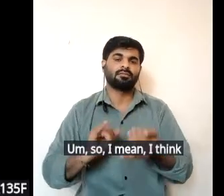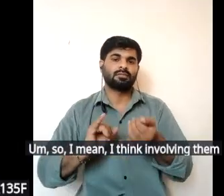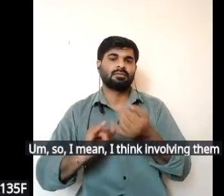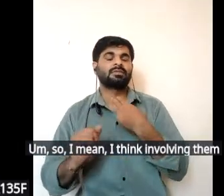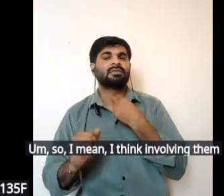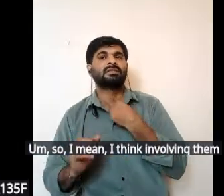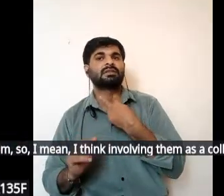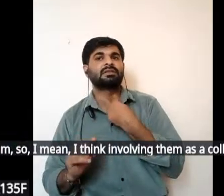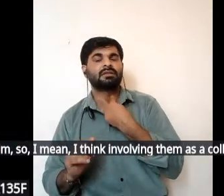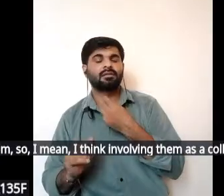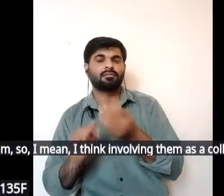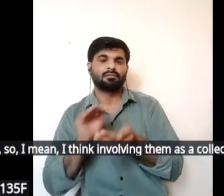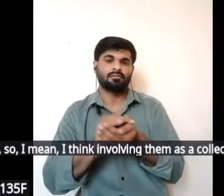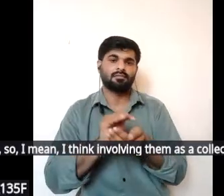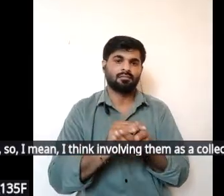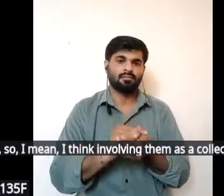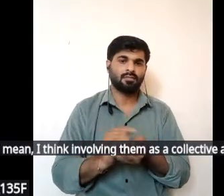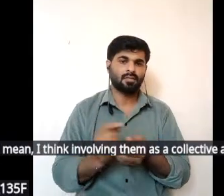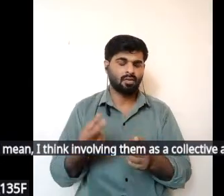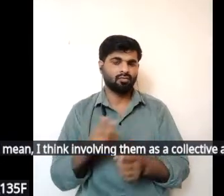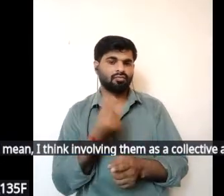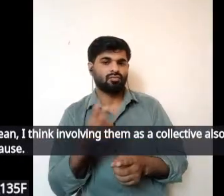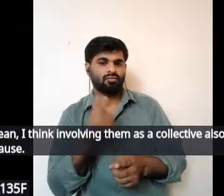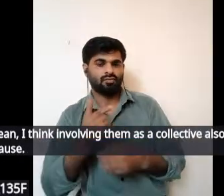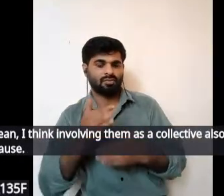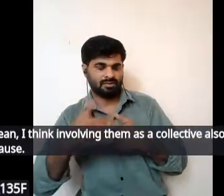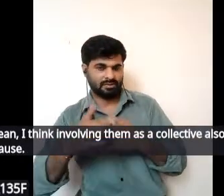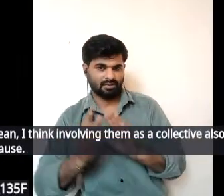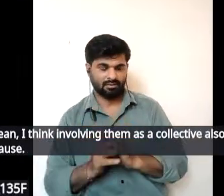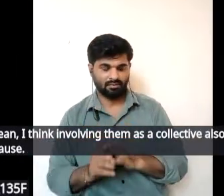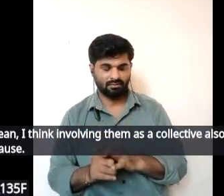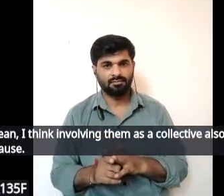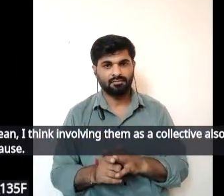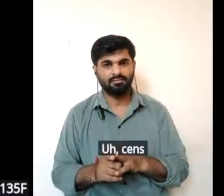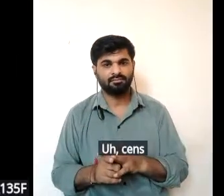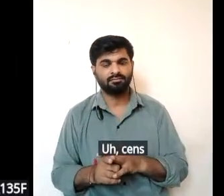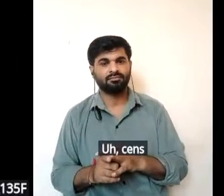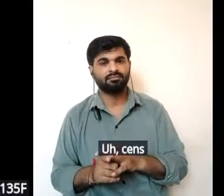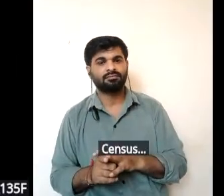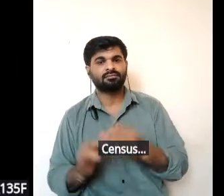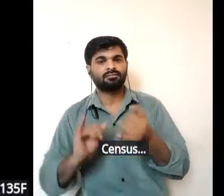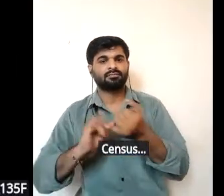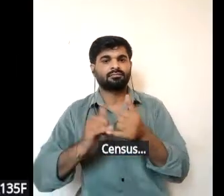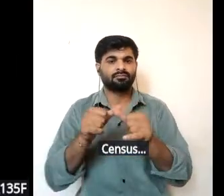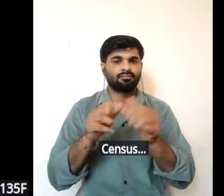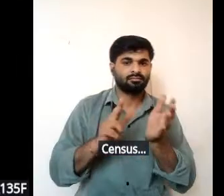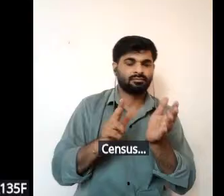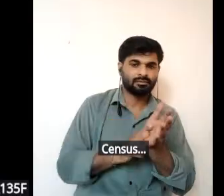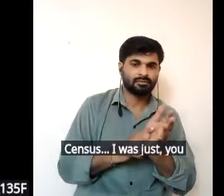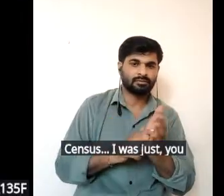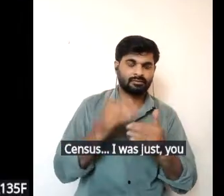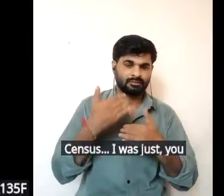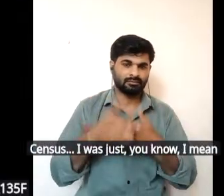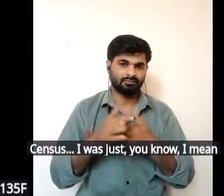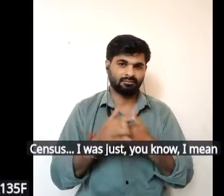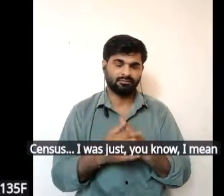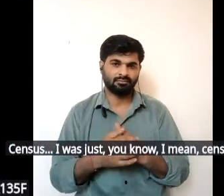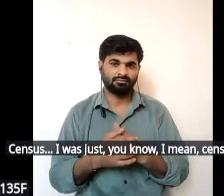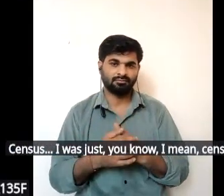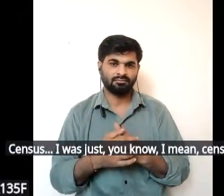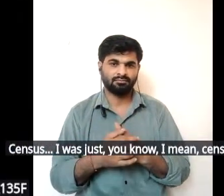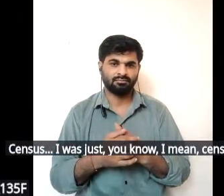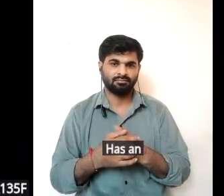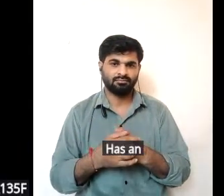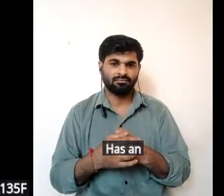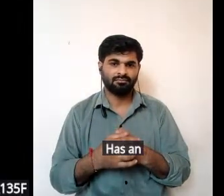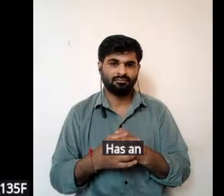a collective also is a huge impact, because census has just census has an